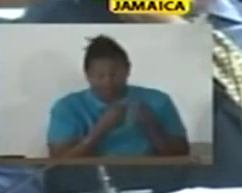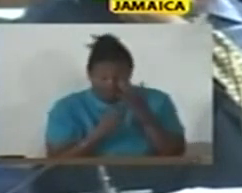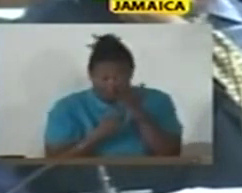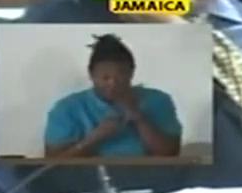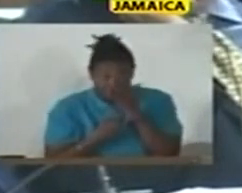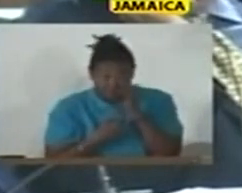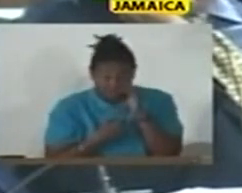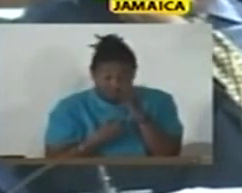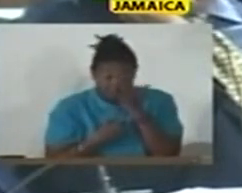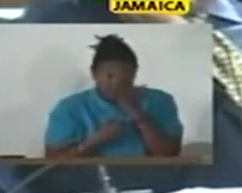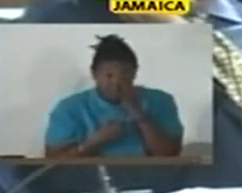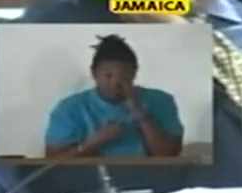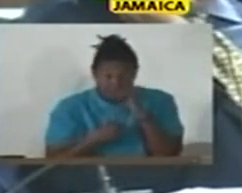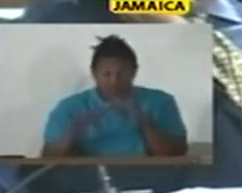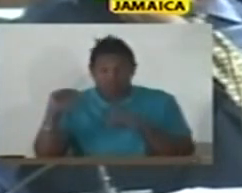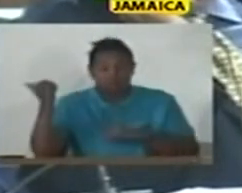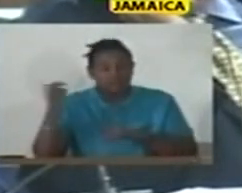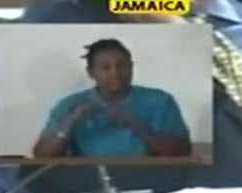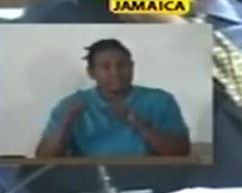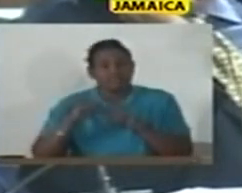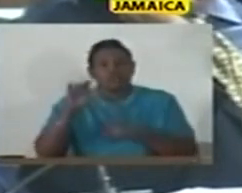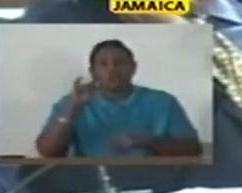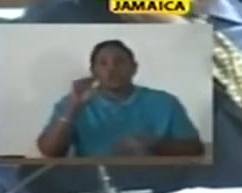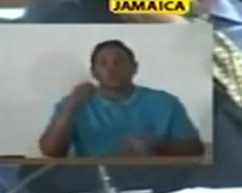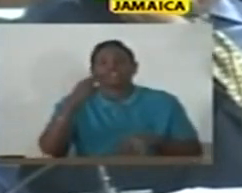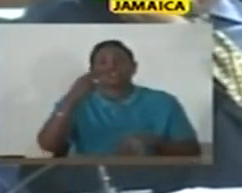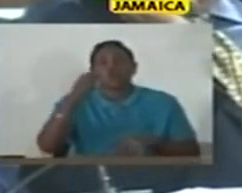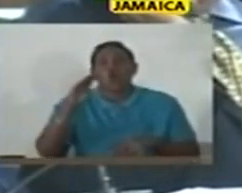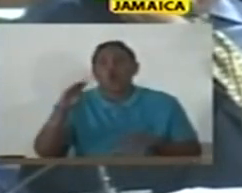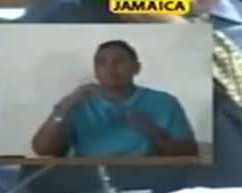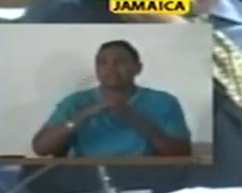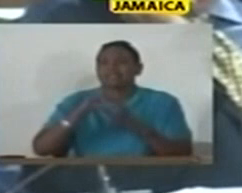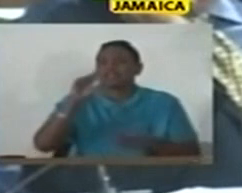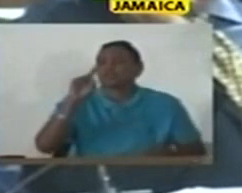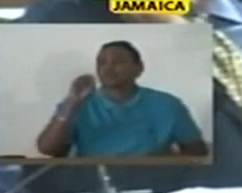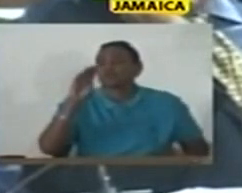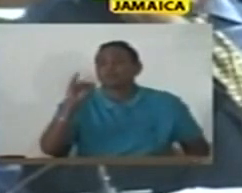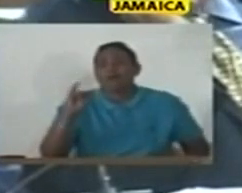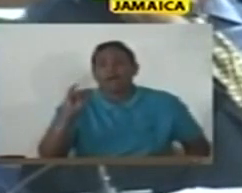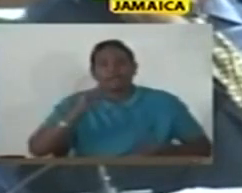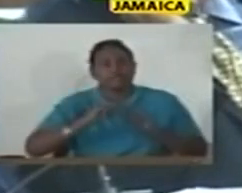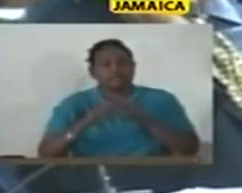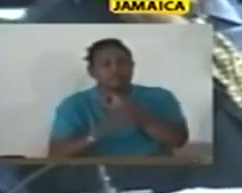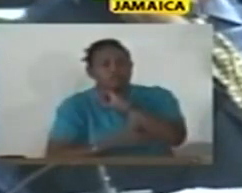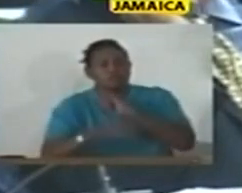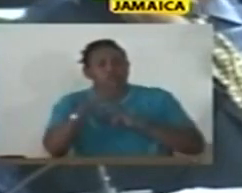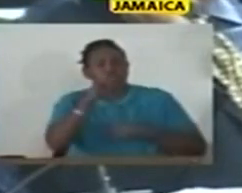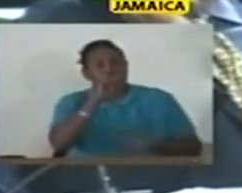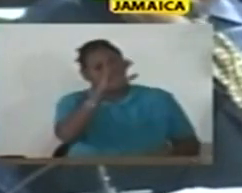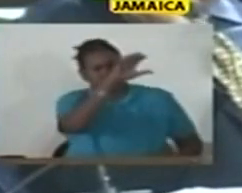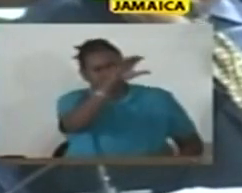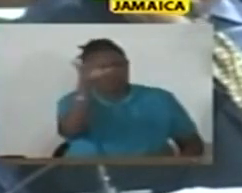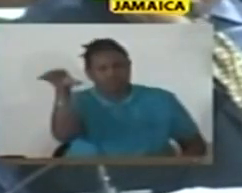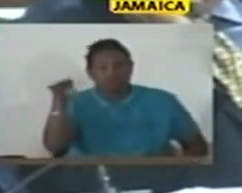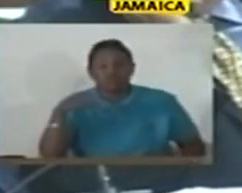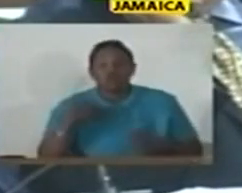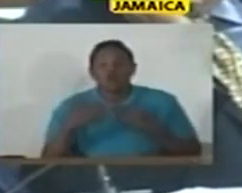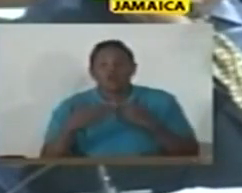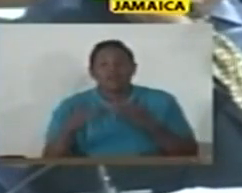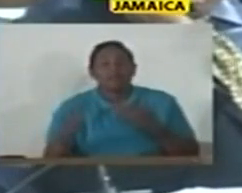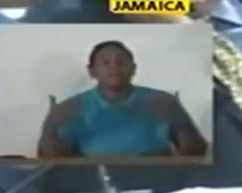other major logistic hubs present in Dubai and Rotterdam, even in our neighbour,